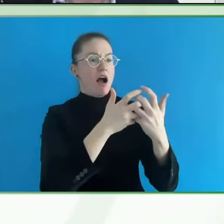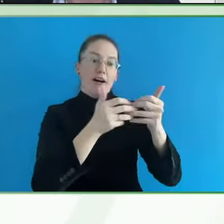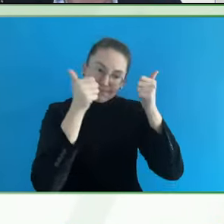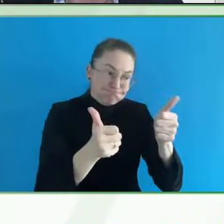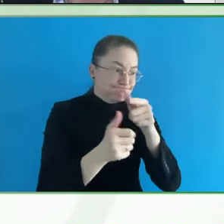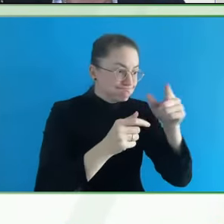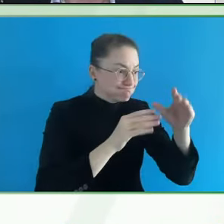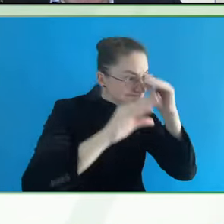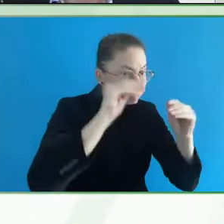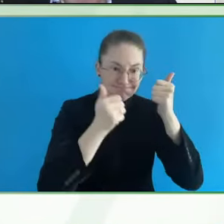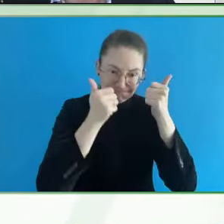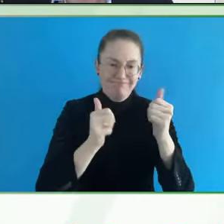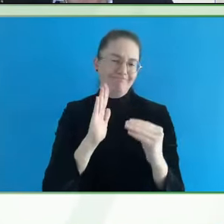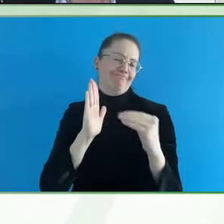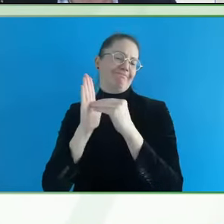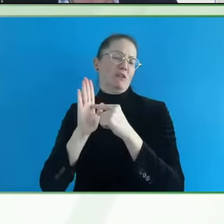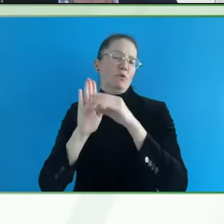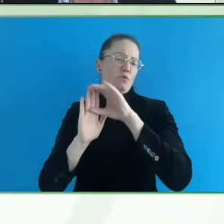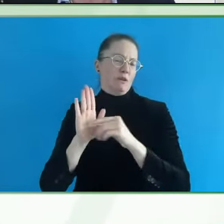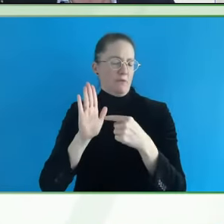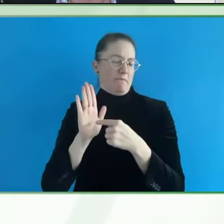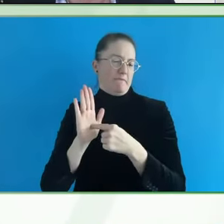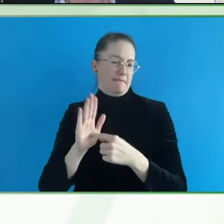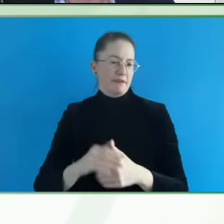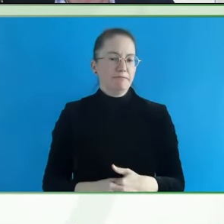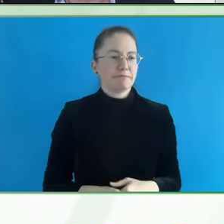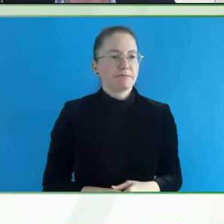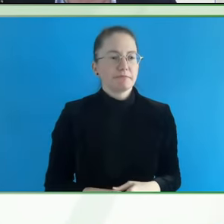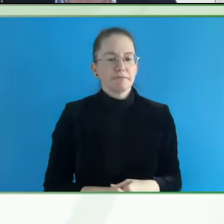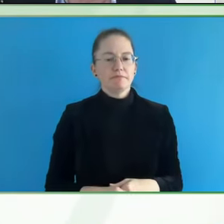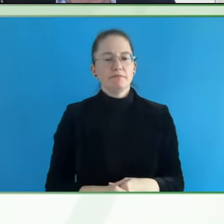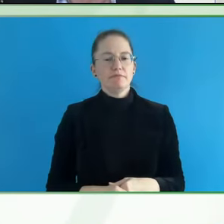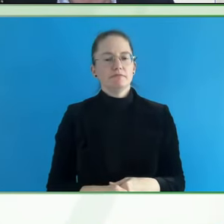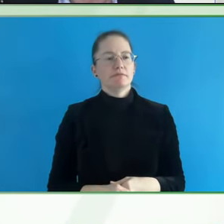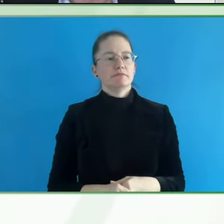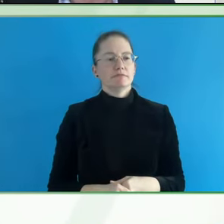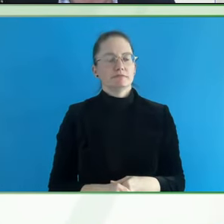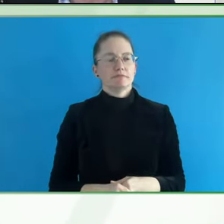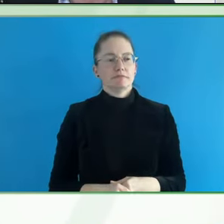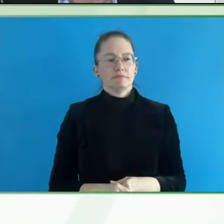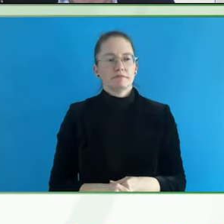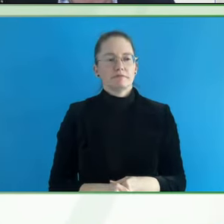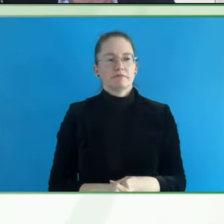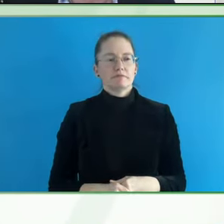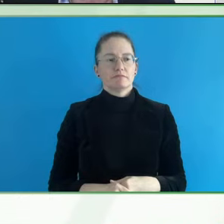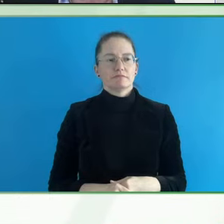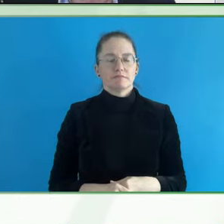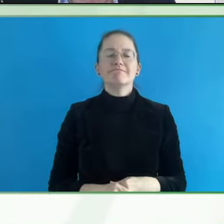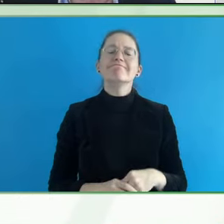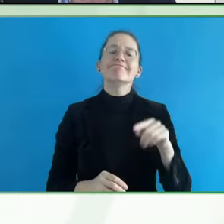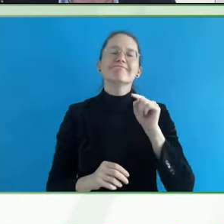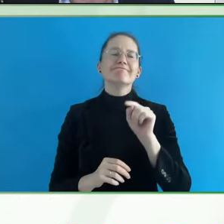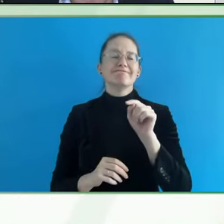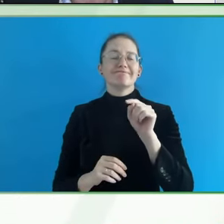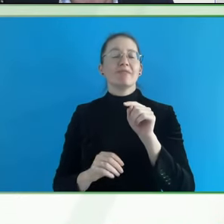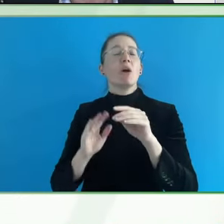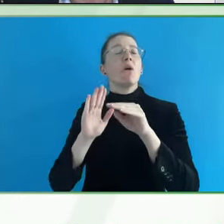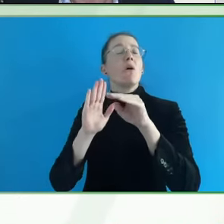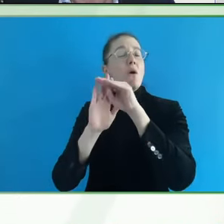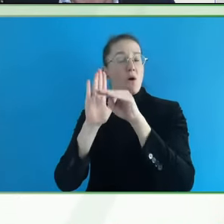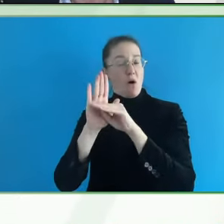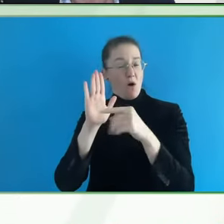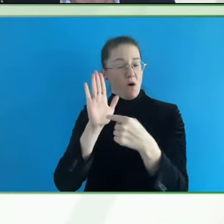When in this law, the curriculum is defined as the tool that facilitates the educational development of